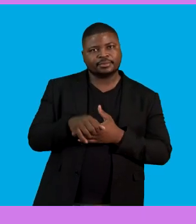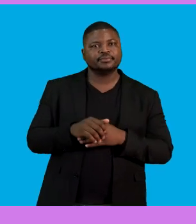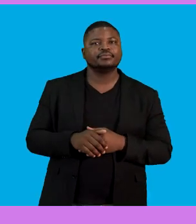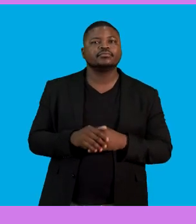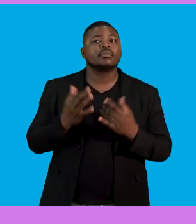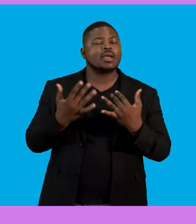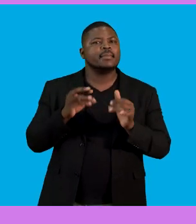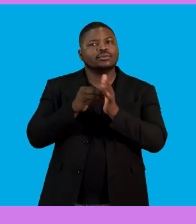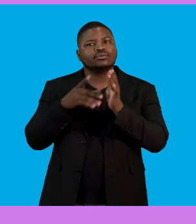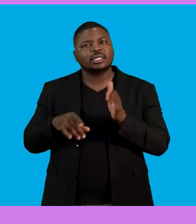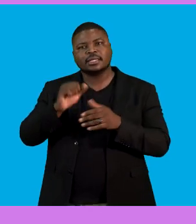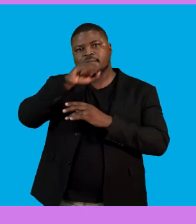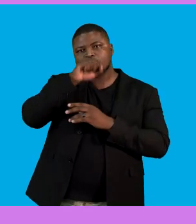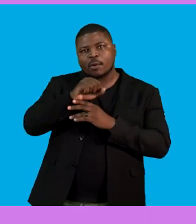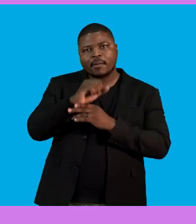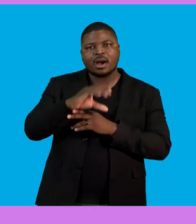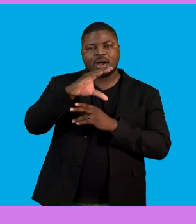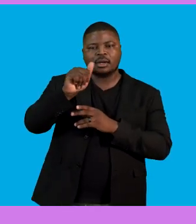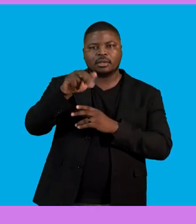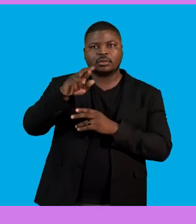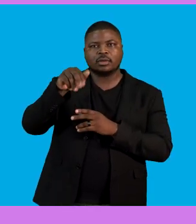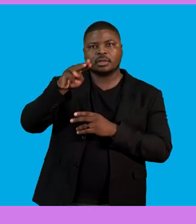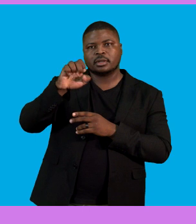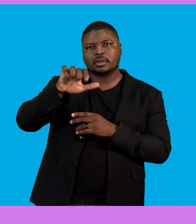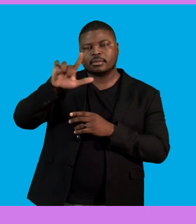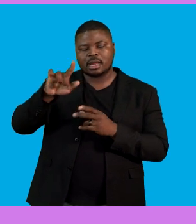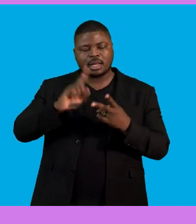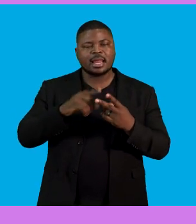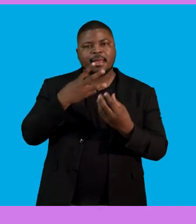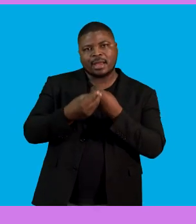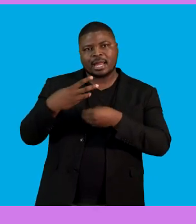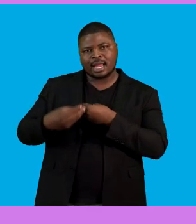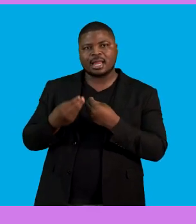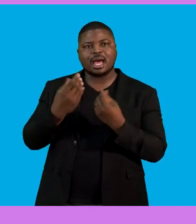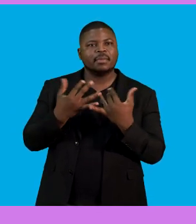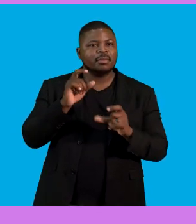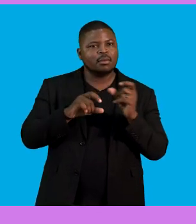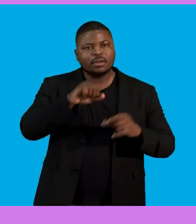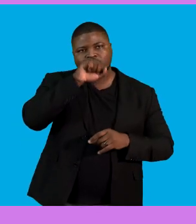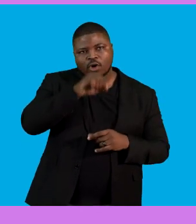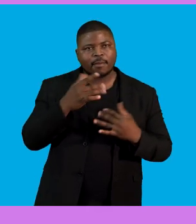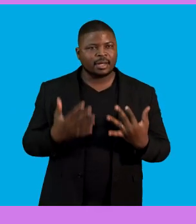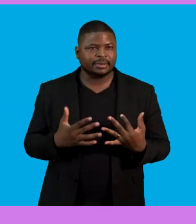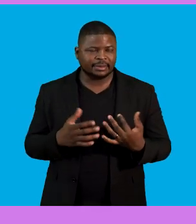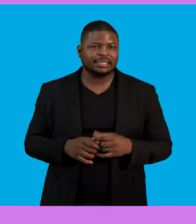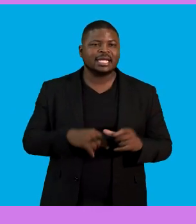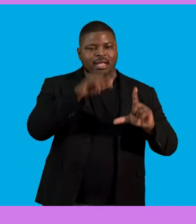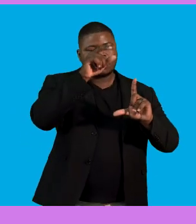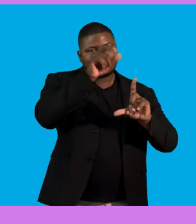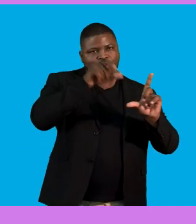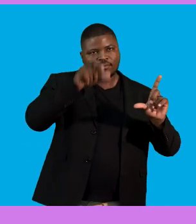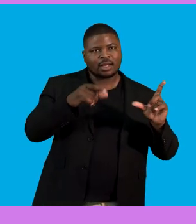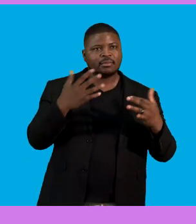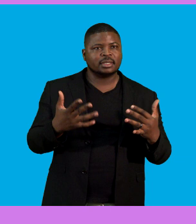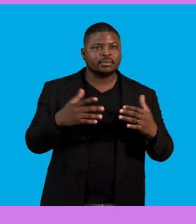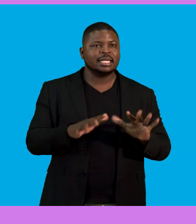how many learners liked caramel and banana? Caramel and banana, then you look at our flavors. We've got our caramel here and our banana there. There is the graph.